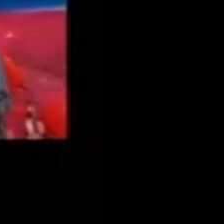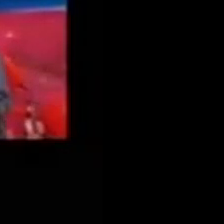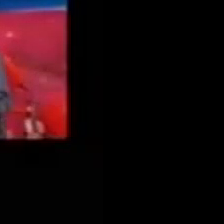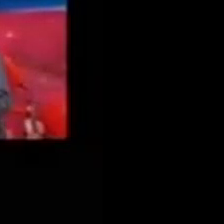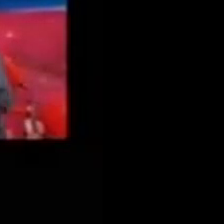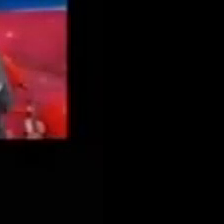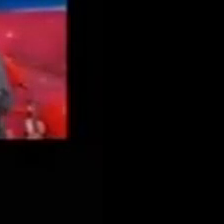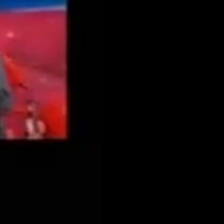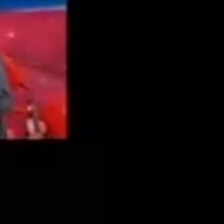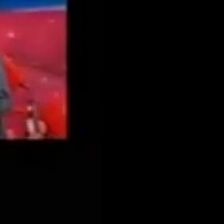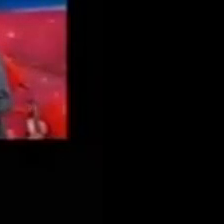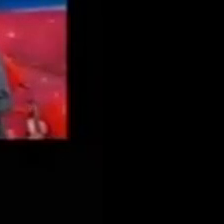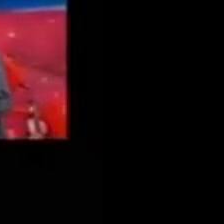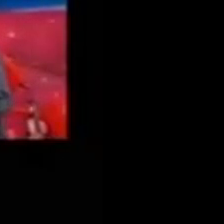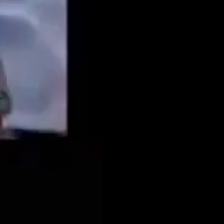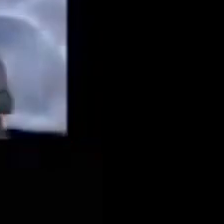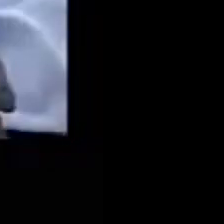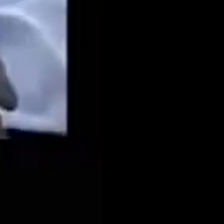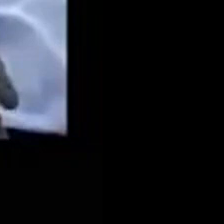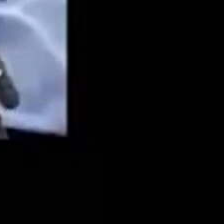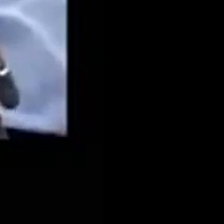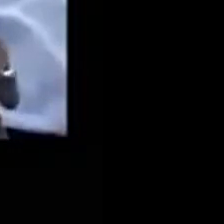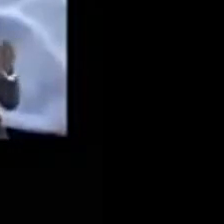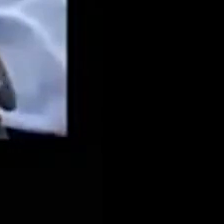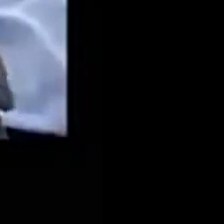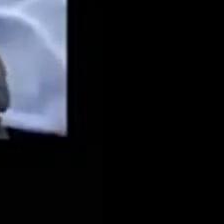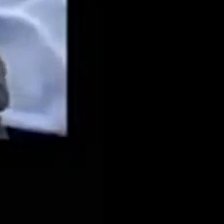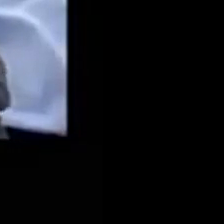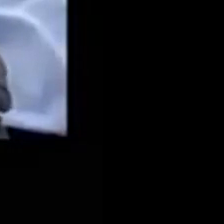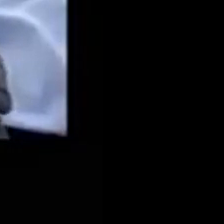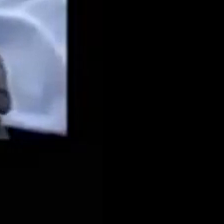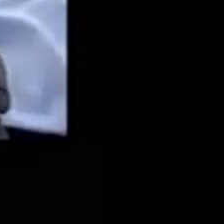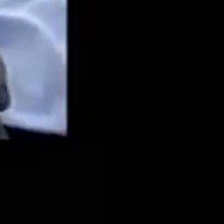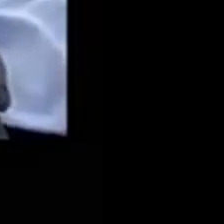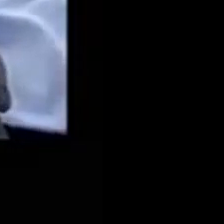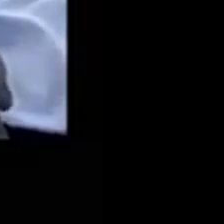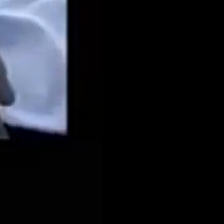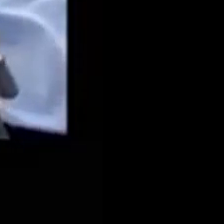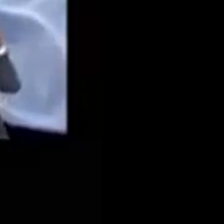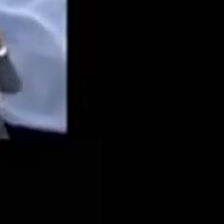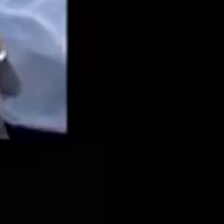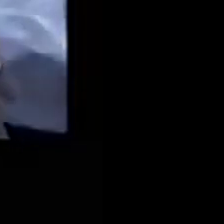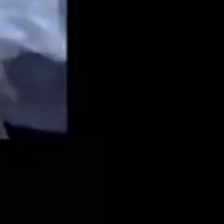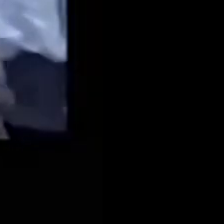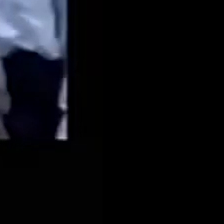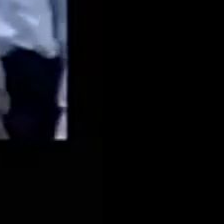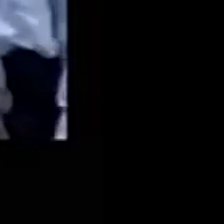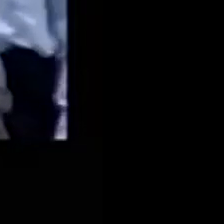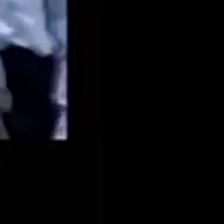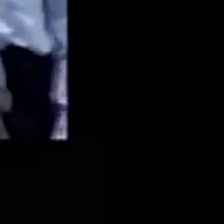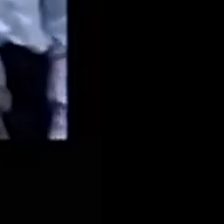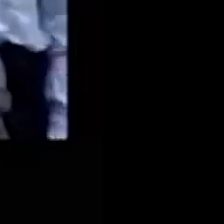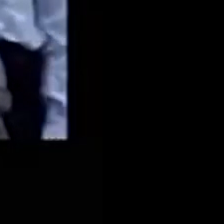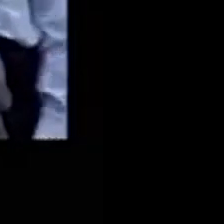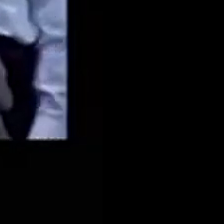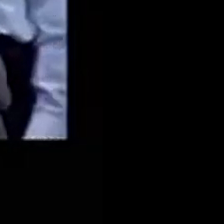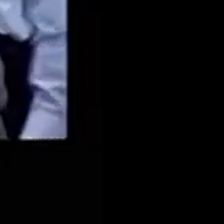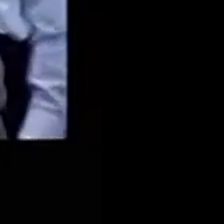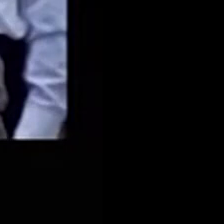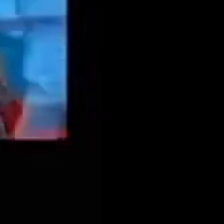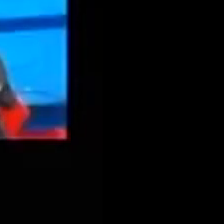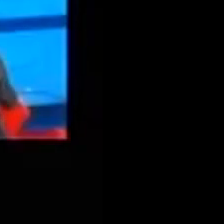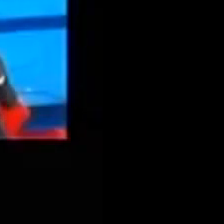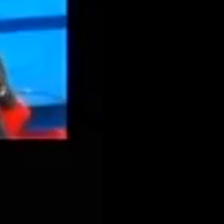Now my eyes are open, since I've come to know him. His great love has set me